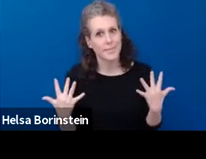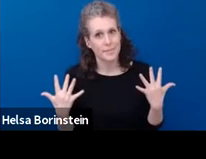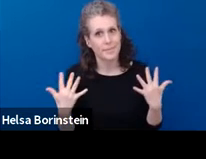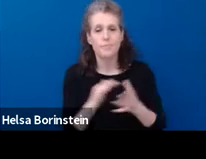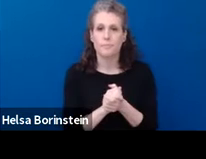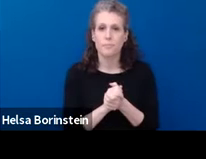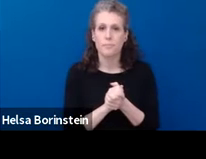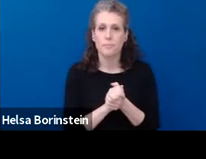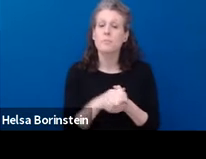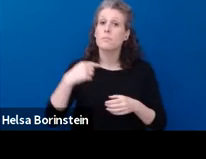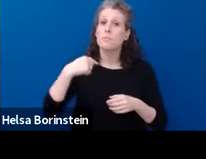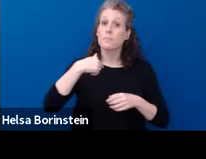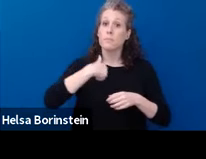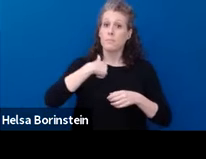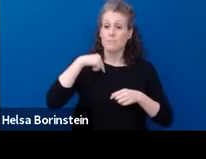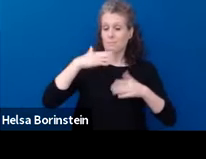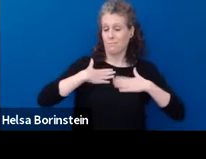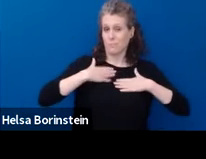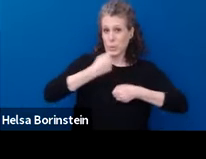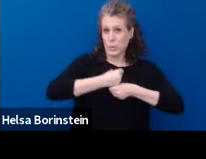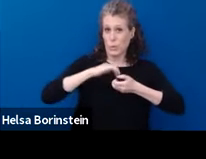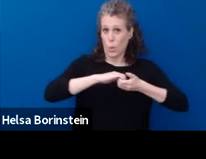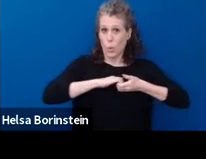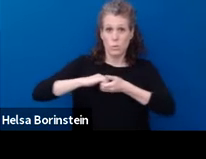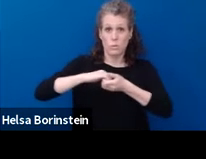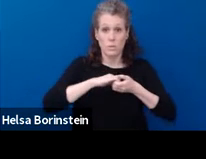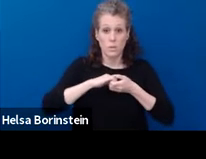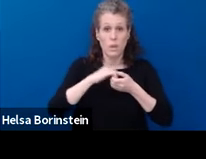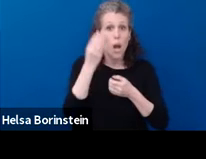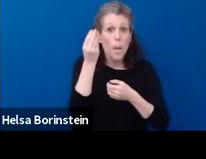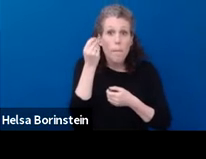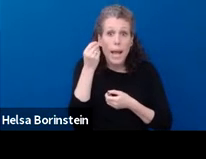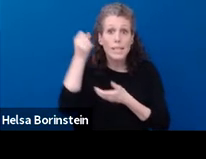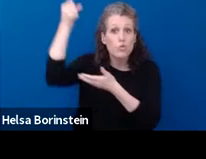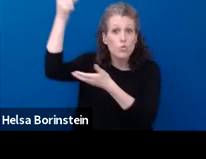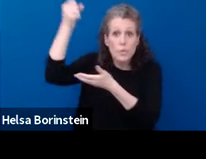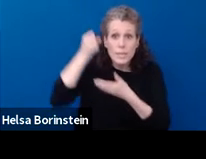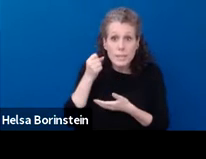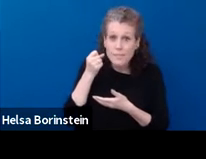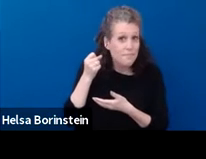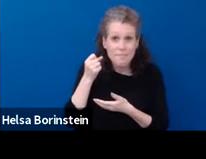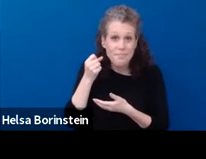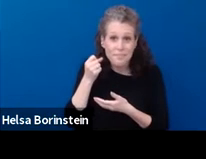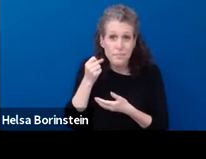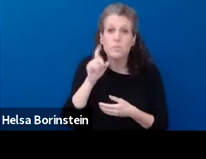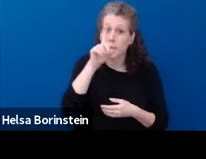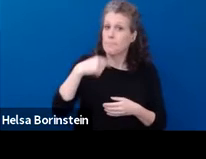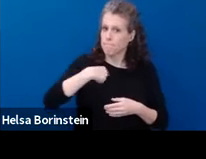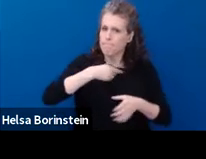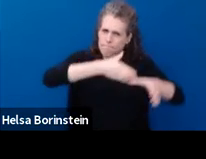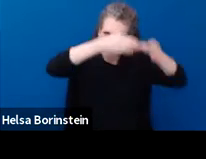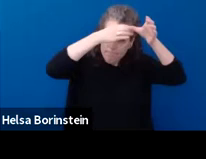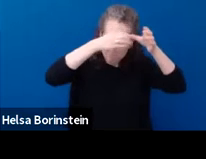for that, my organization receives no money, although I am an expert on universal